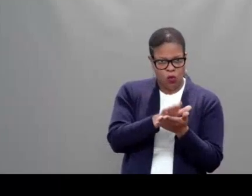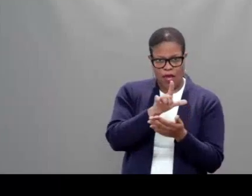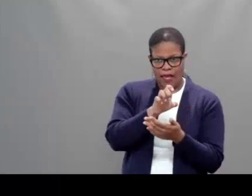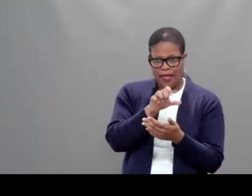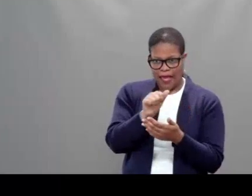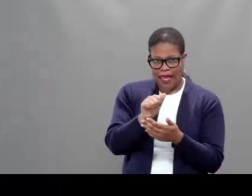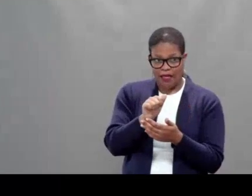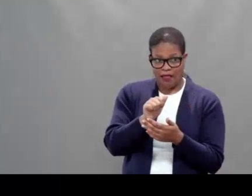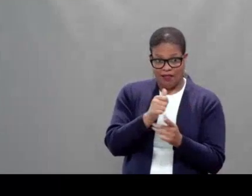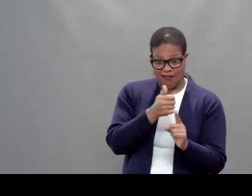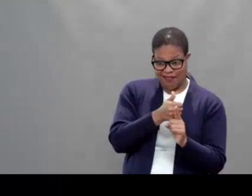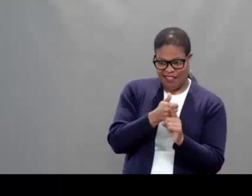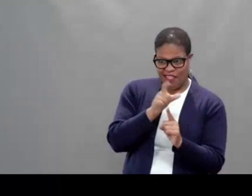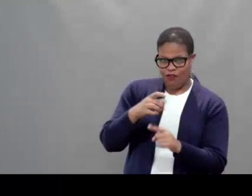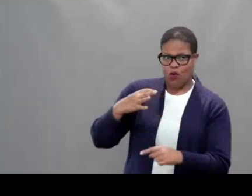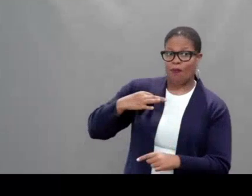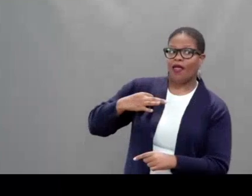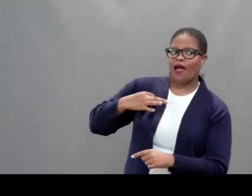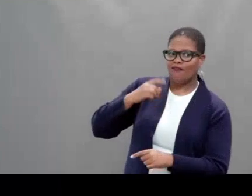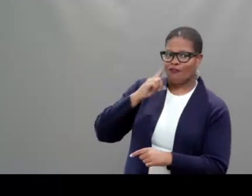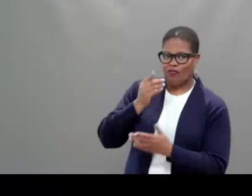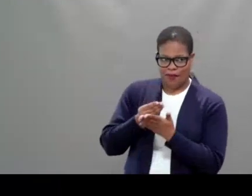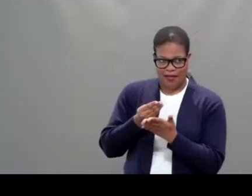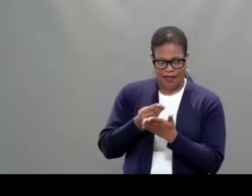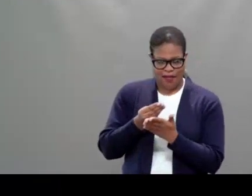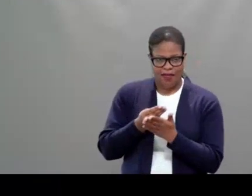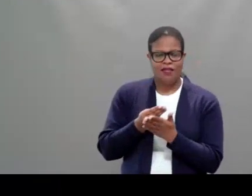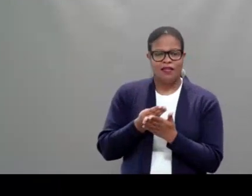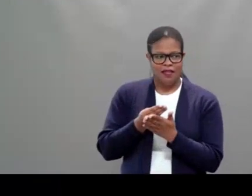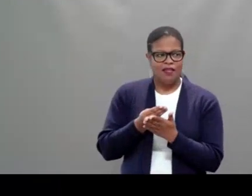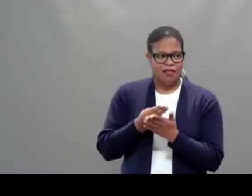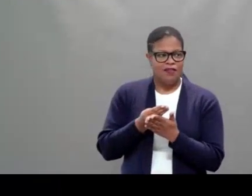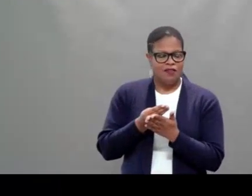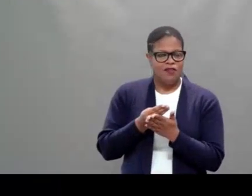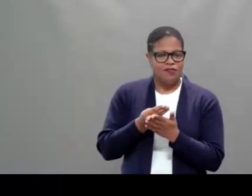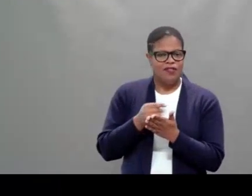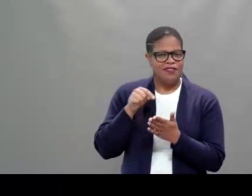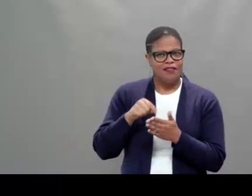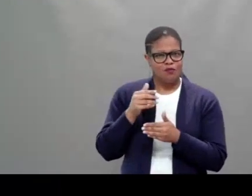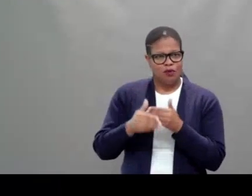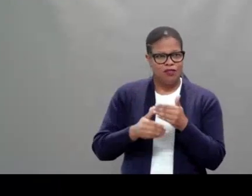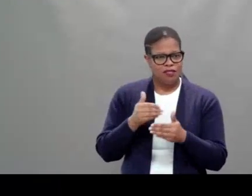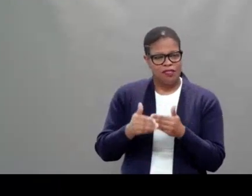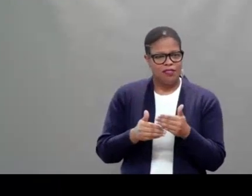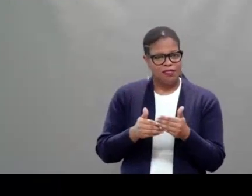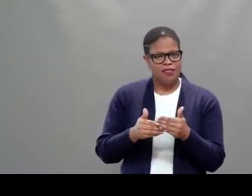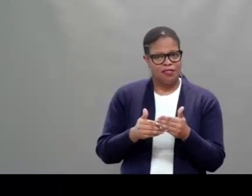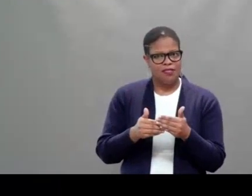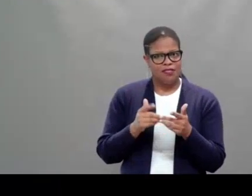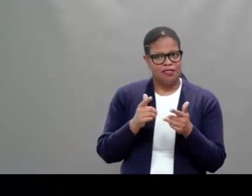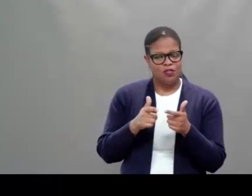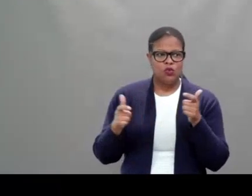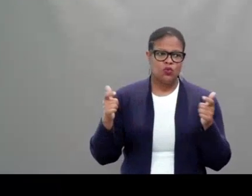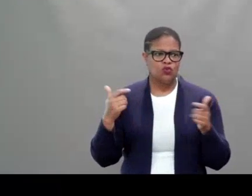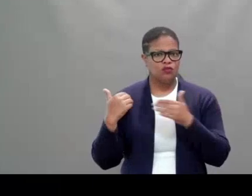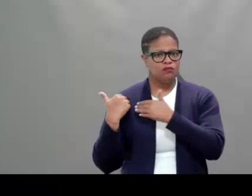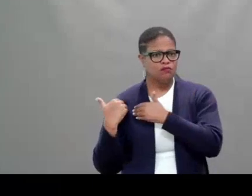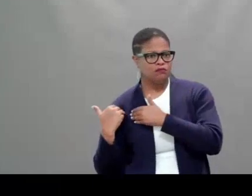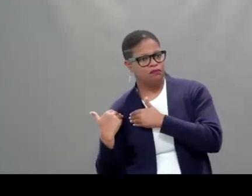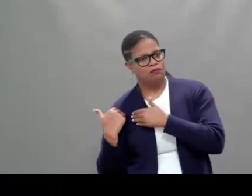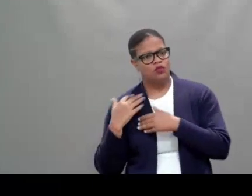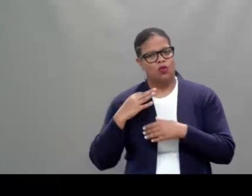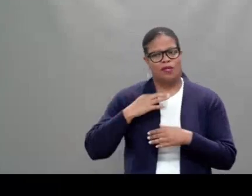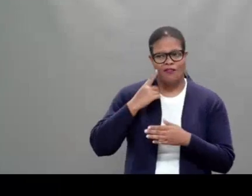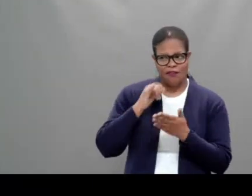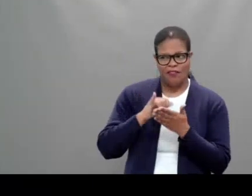actually apply for those monies. And so it's a rather big undertaking to